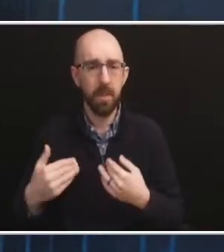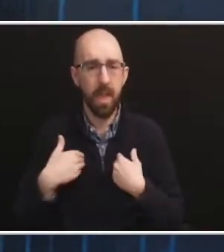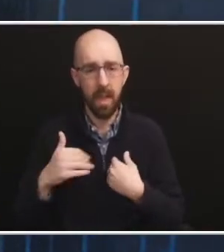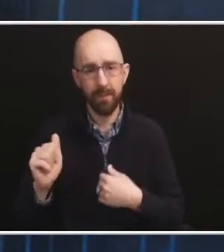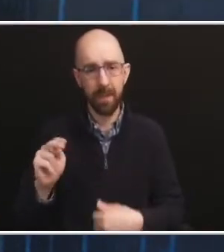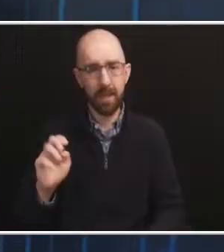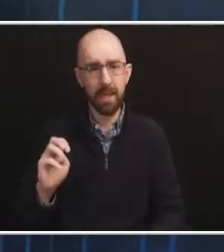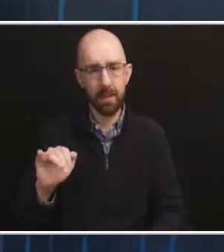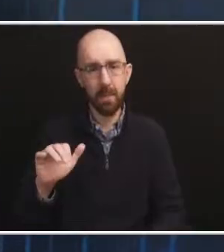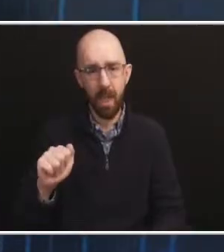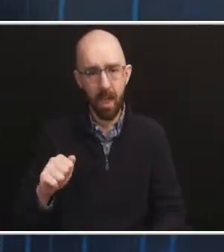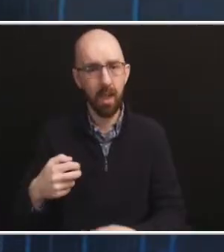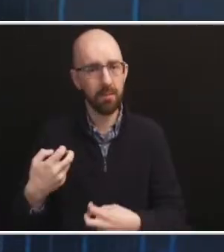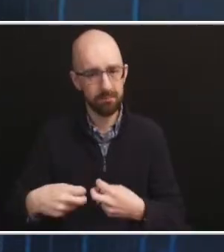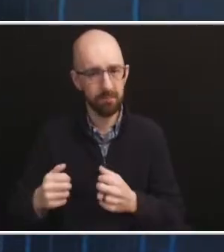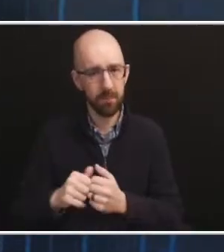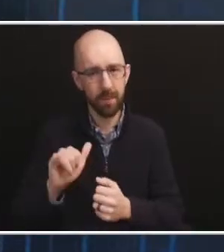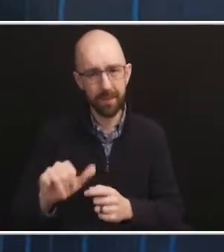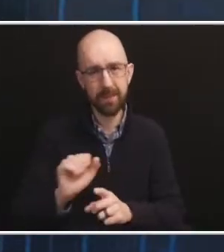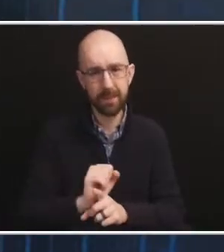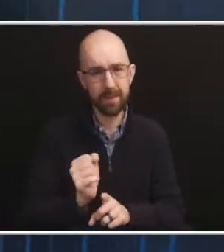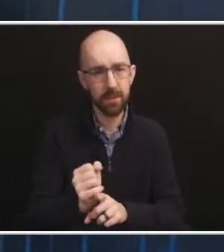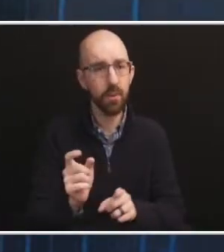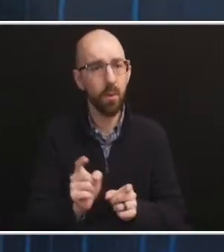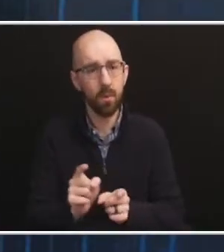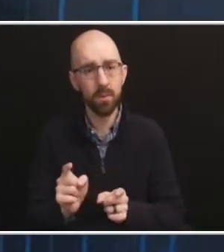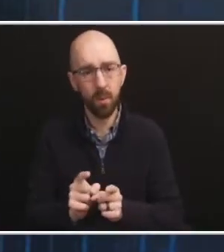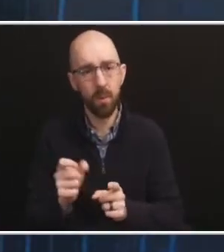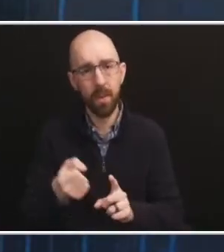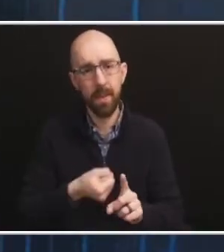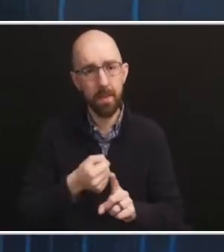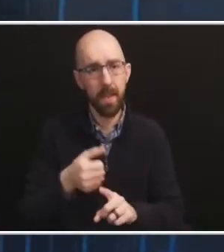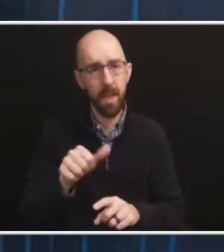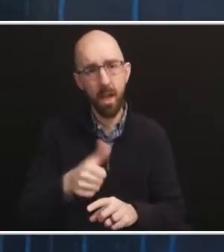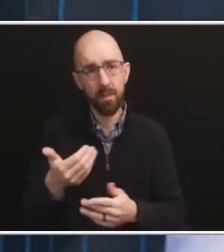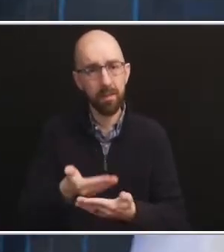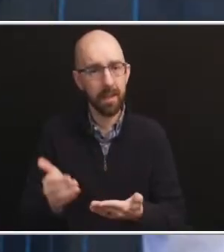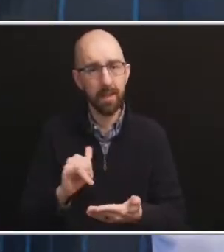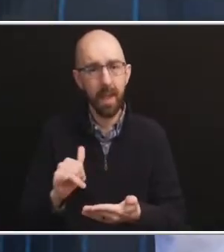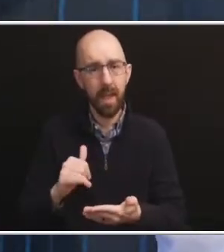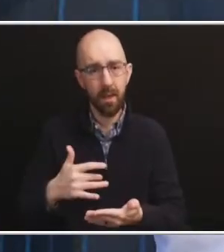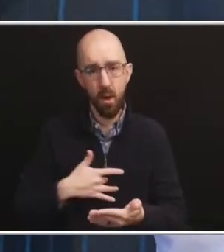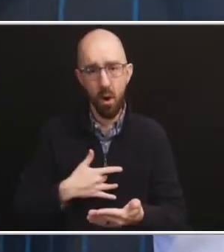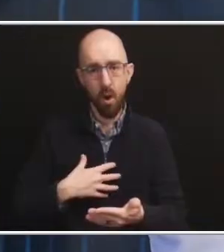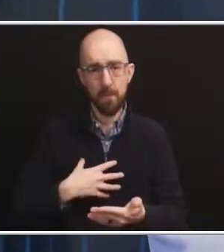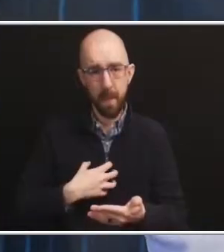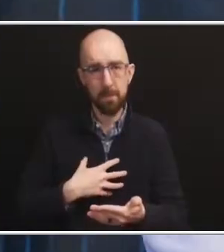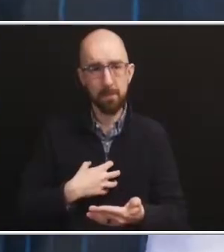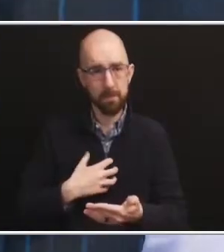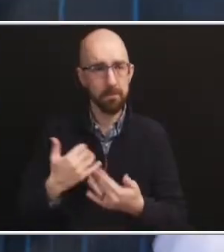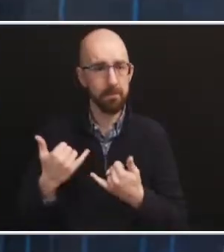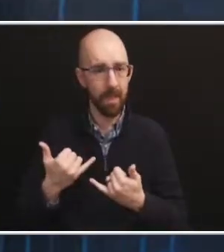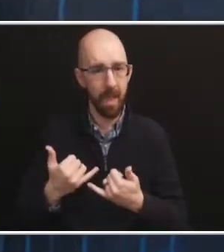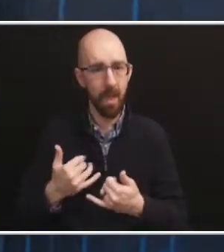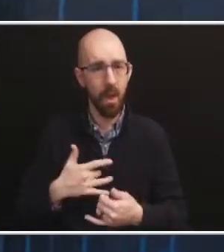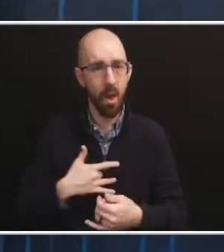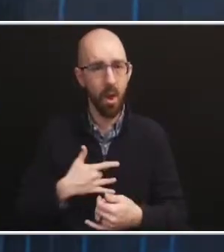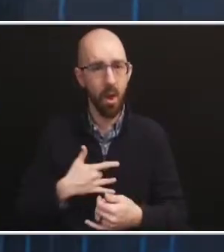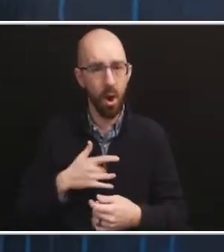this condition, and also impacts other organs like the heart pump, because now the heart may have to work harder because